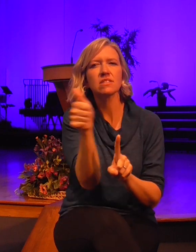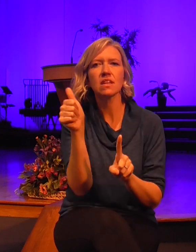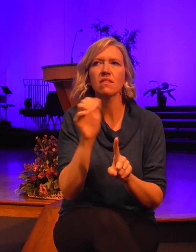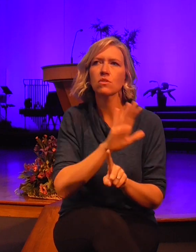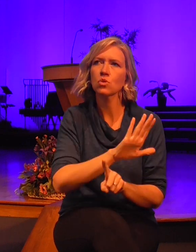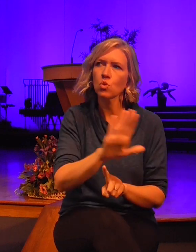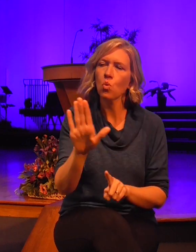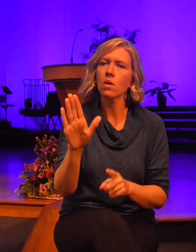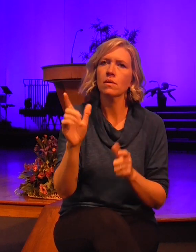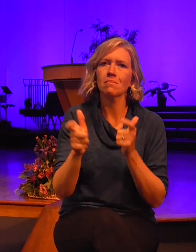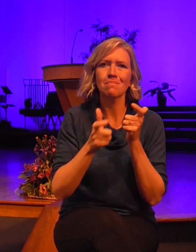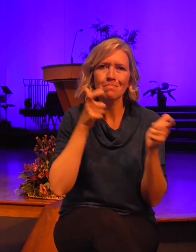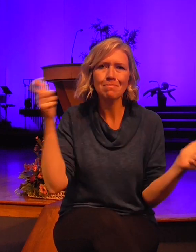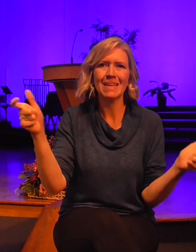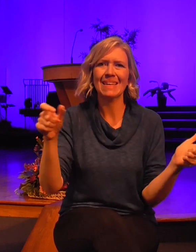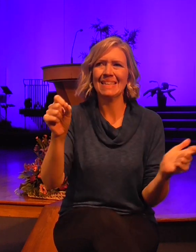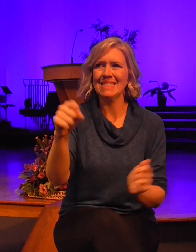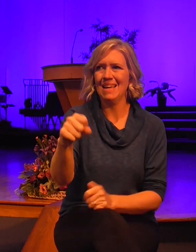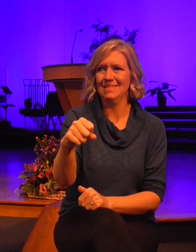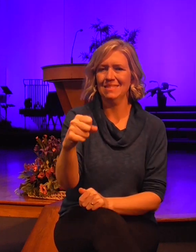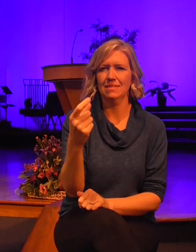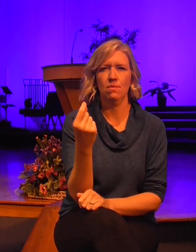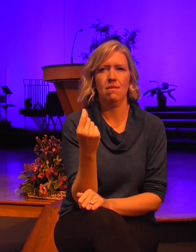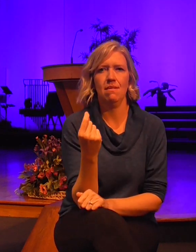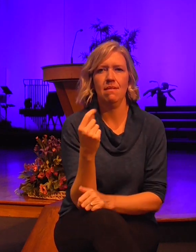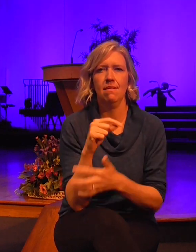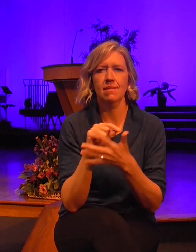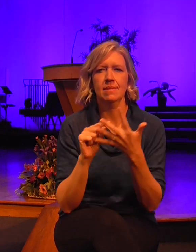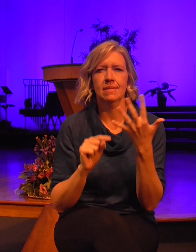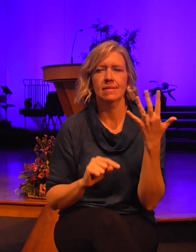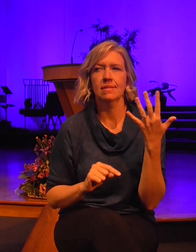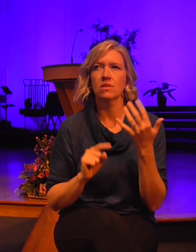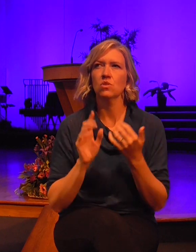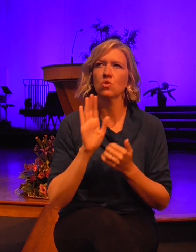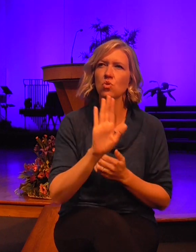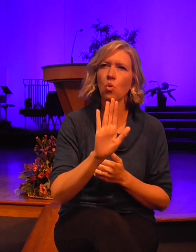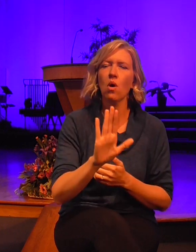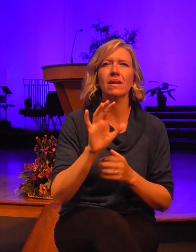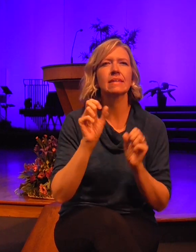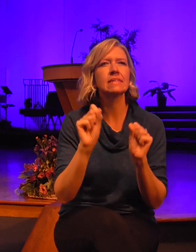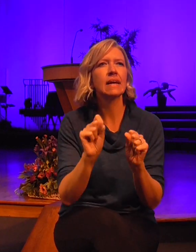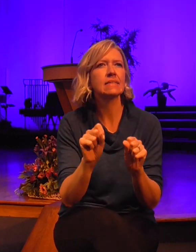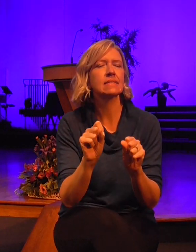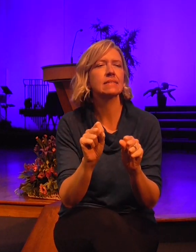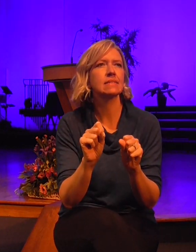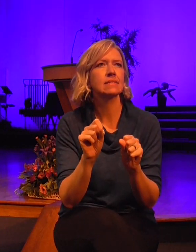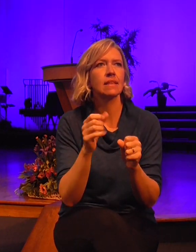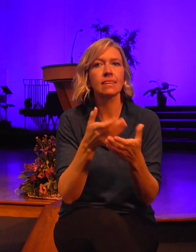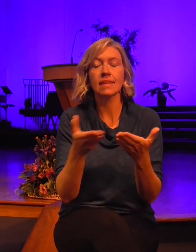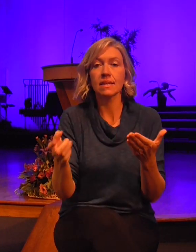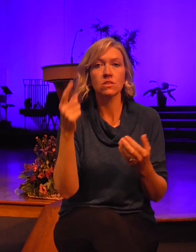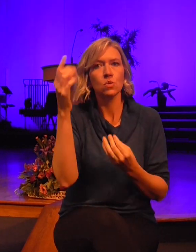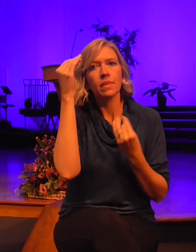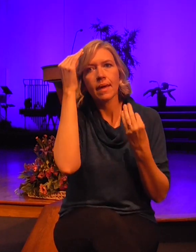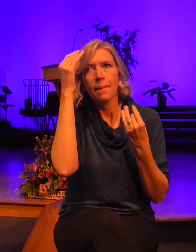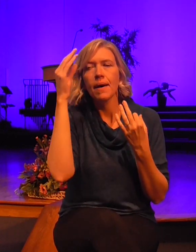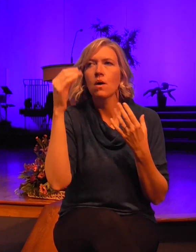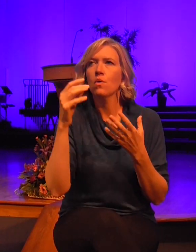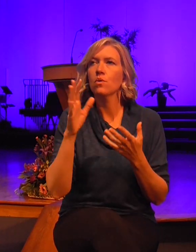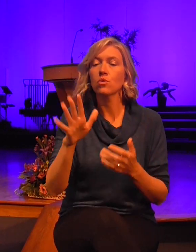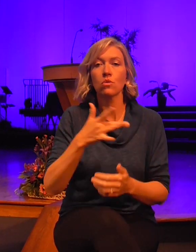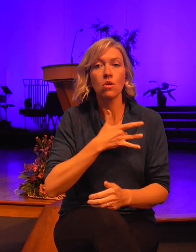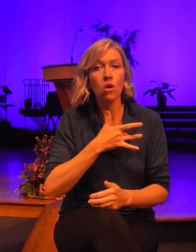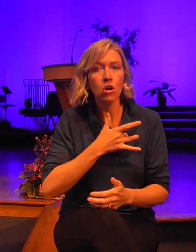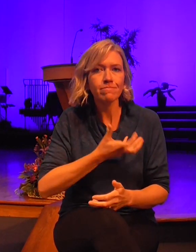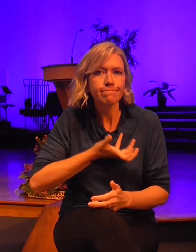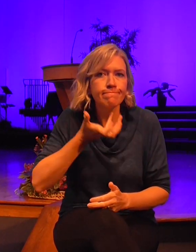are. What are your total yeses? Those things, when you think about them or put your heart in